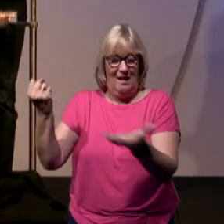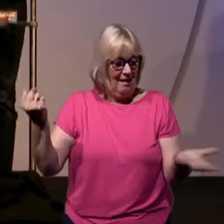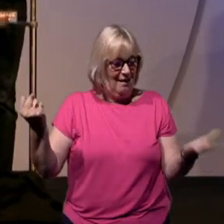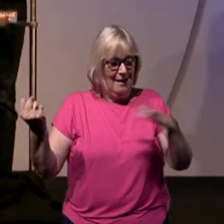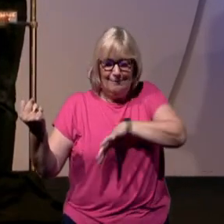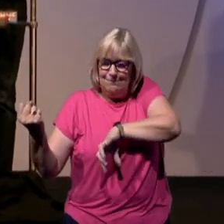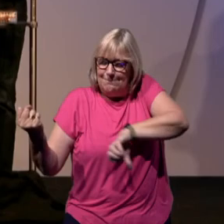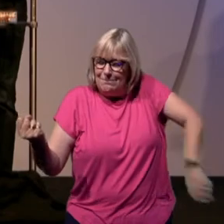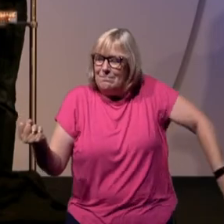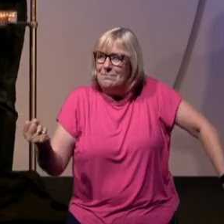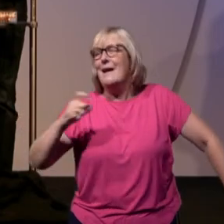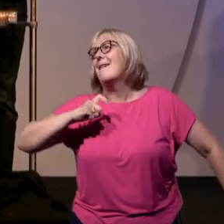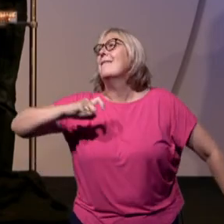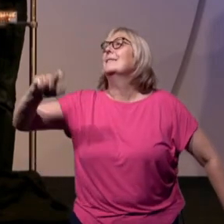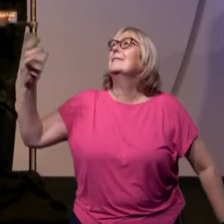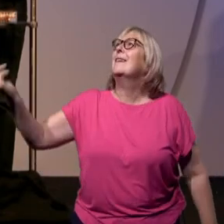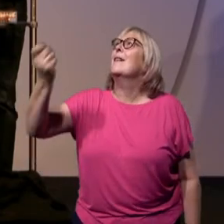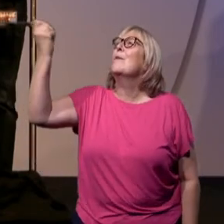it gain.